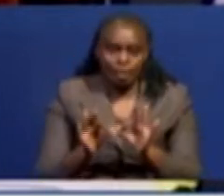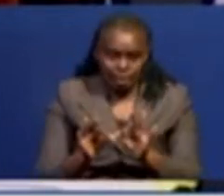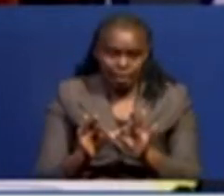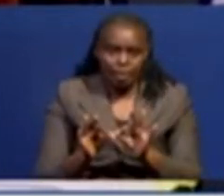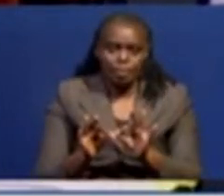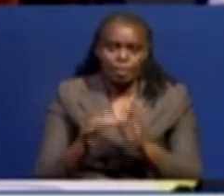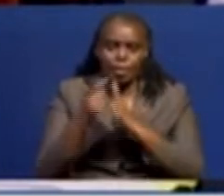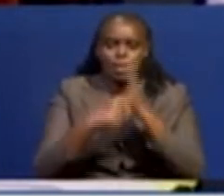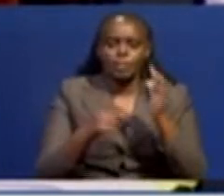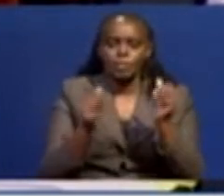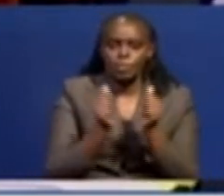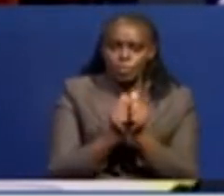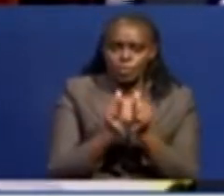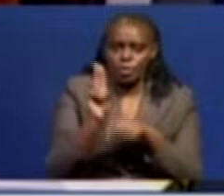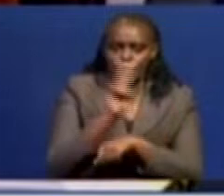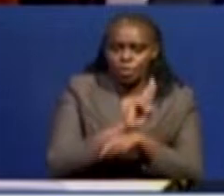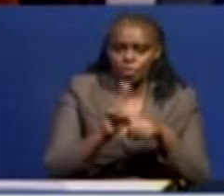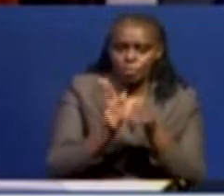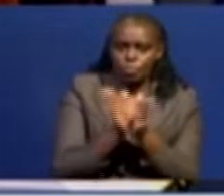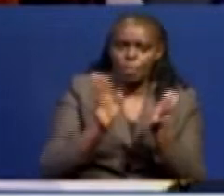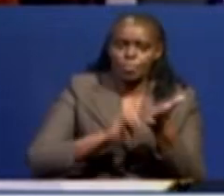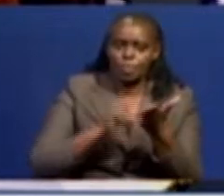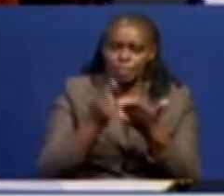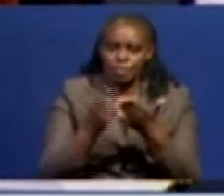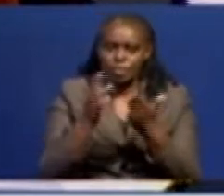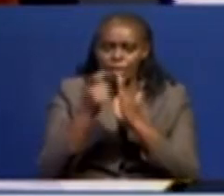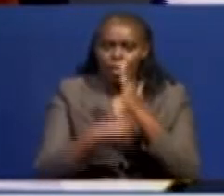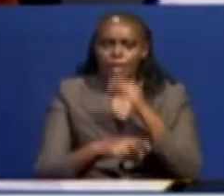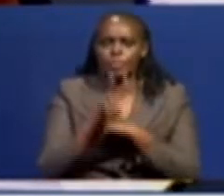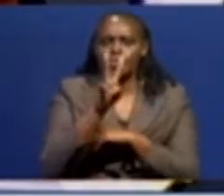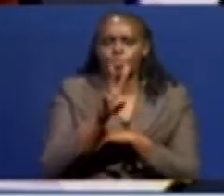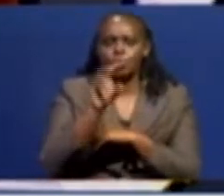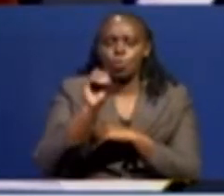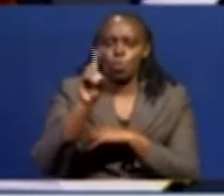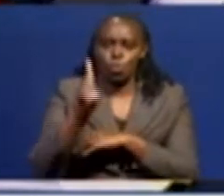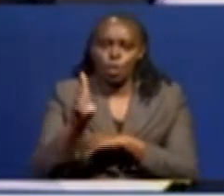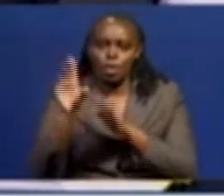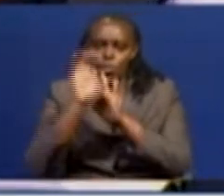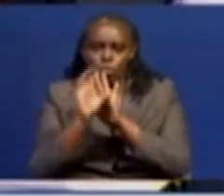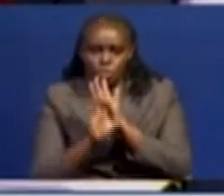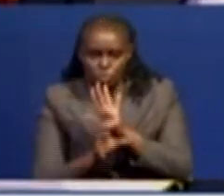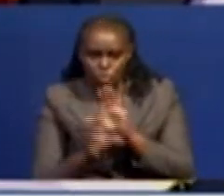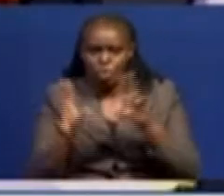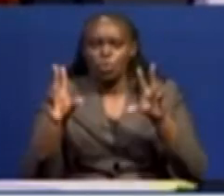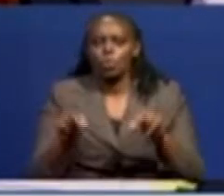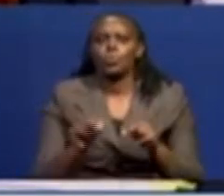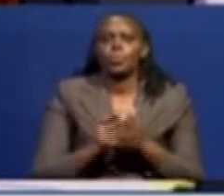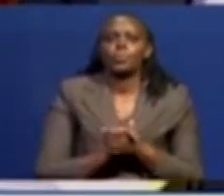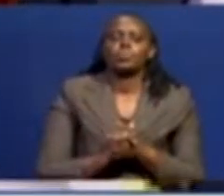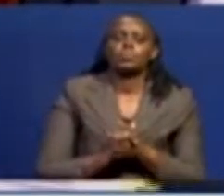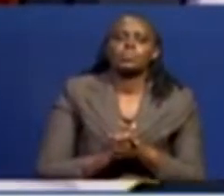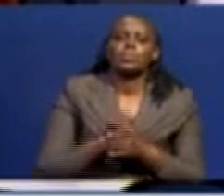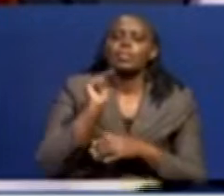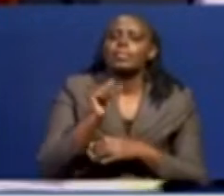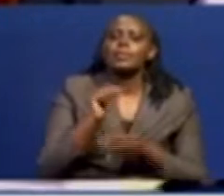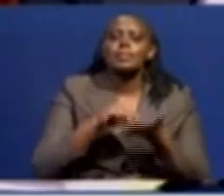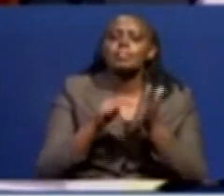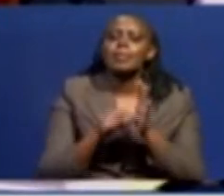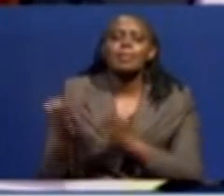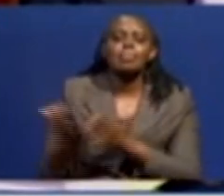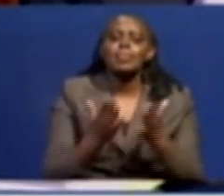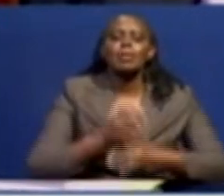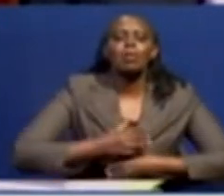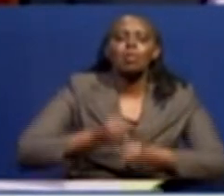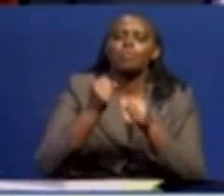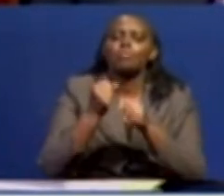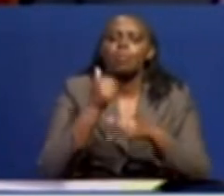enhance accountability under Article 10 and the prudent use of public resources under Article 201 of the Constitution? No. Does